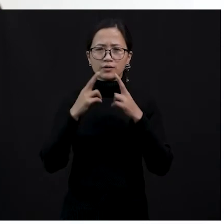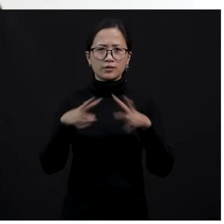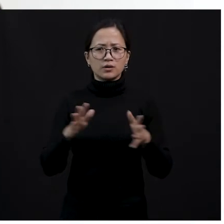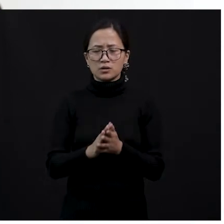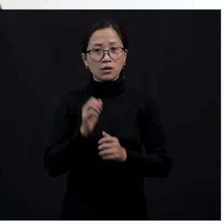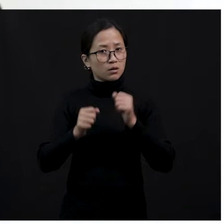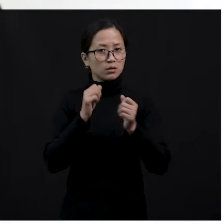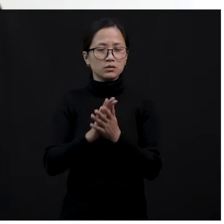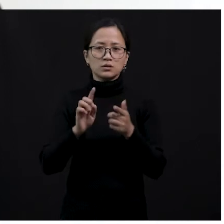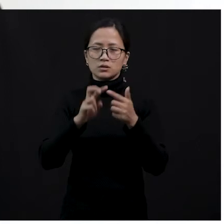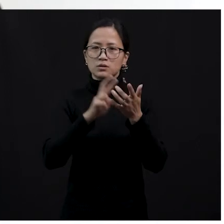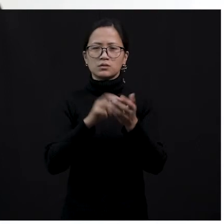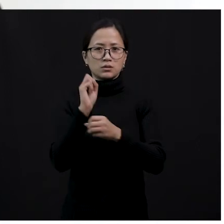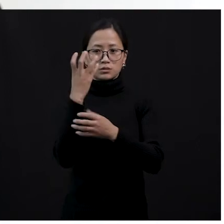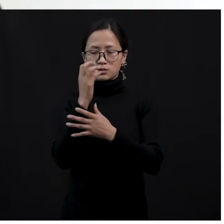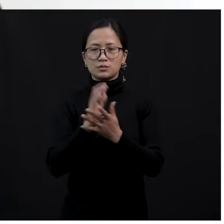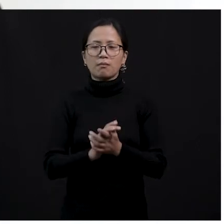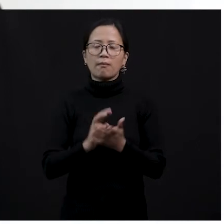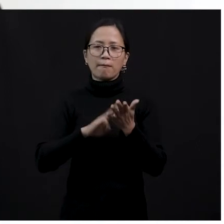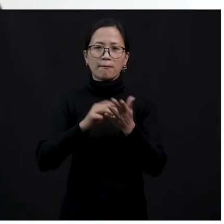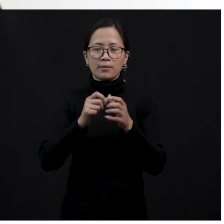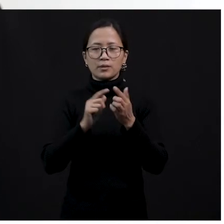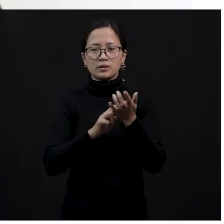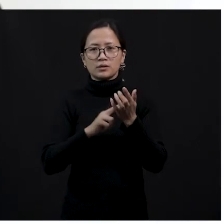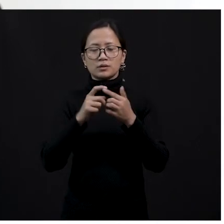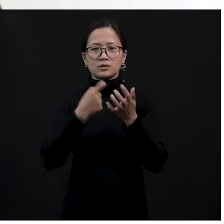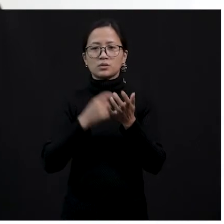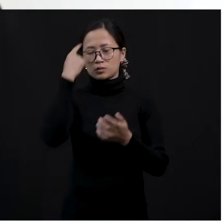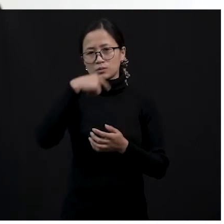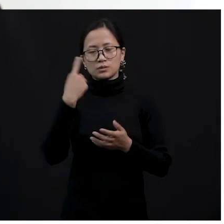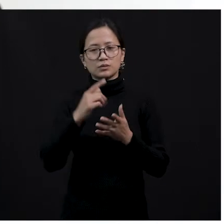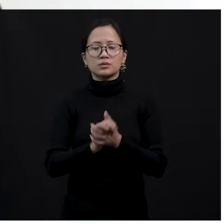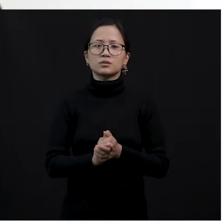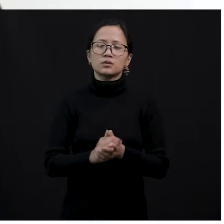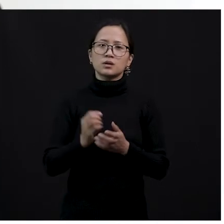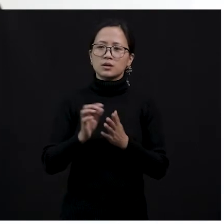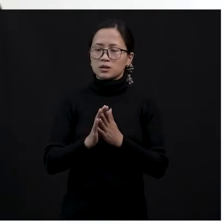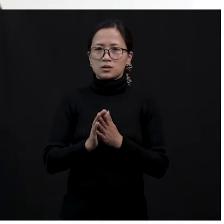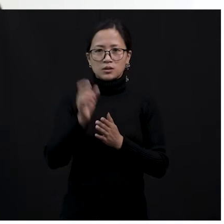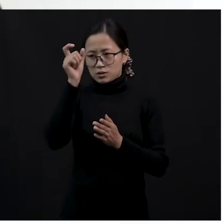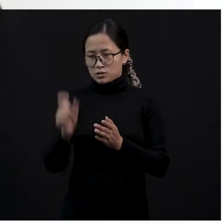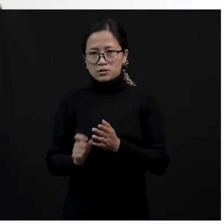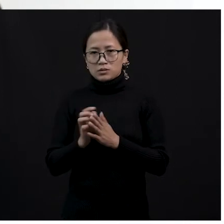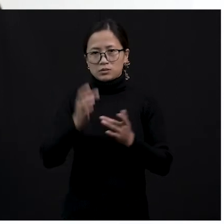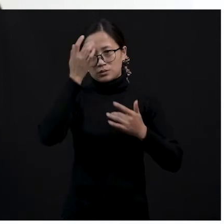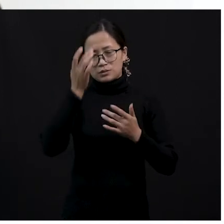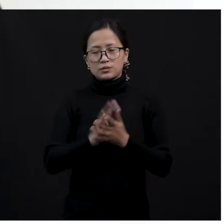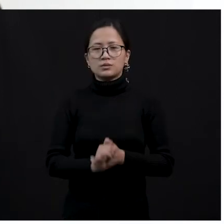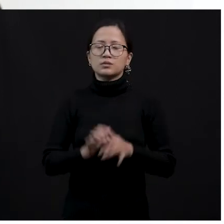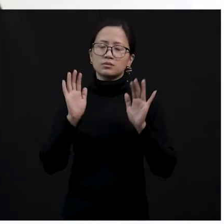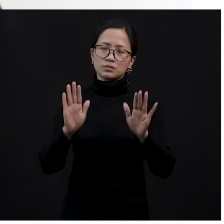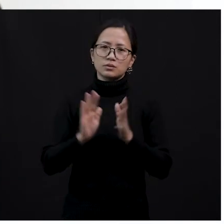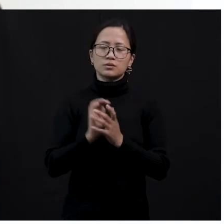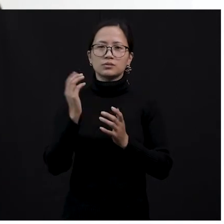very hurried, emergency manner, thinking that Bepin Babu, who is his patient, something terrible might